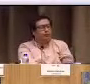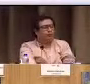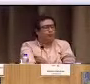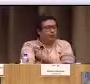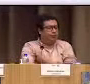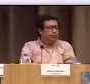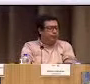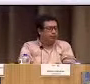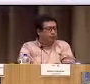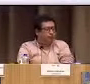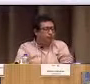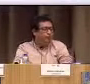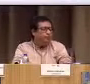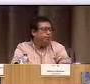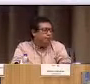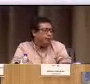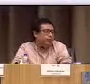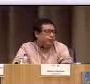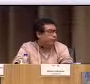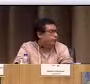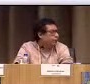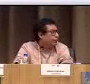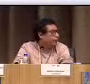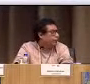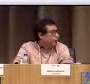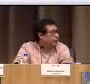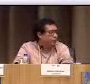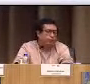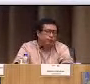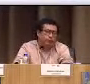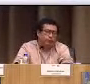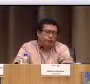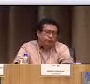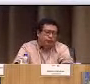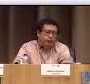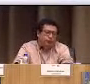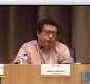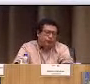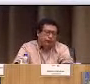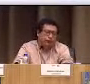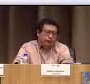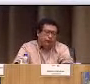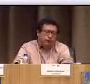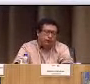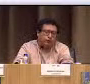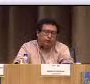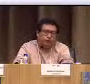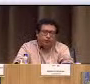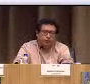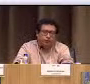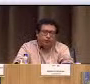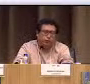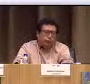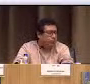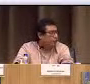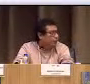Karina. I'm the representative of the Ministry of Public Health in the Surveillance